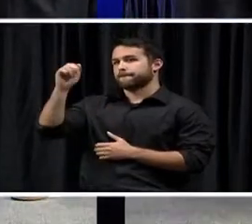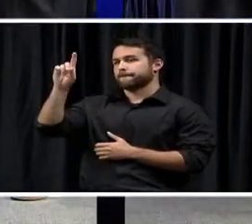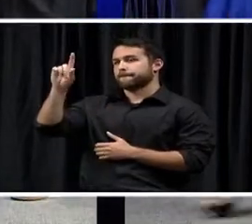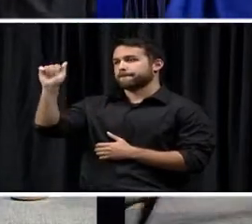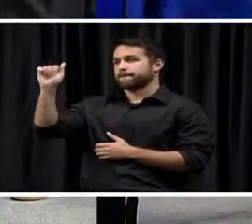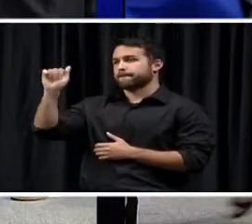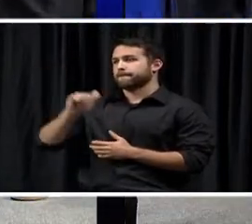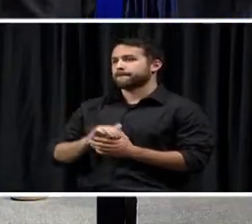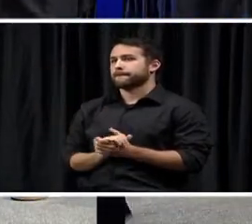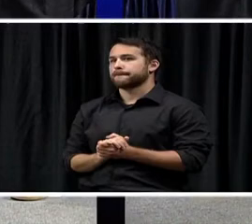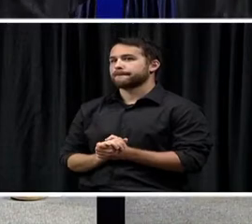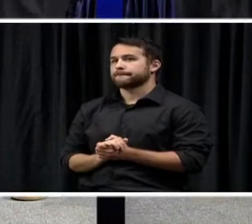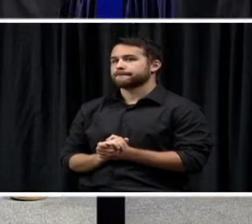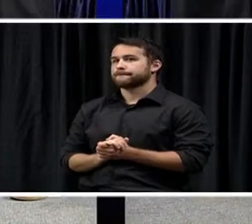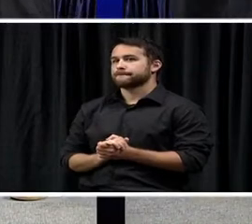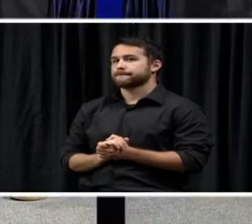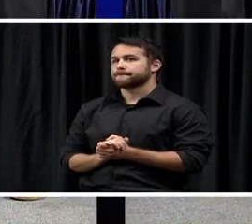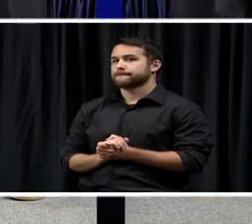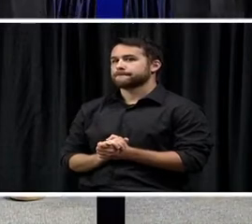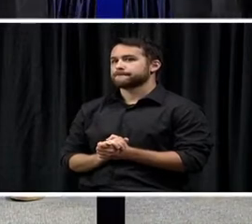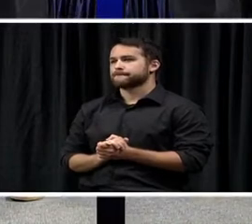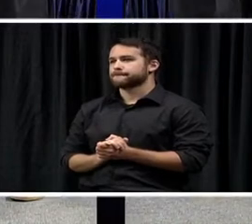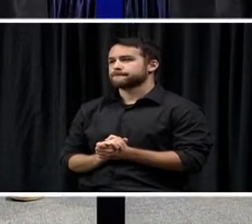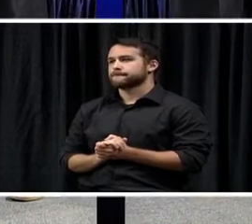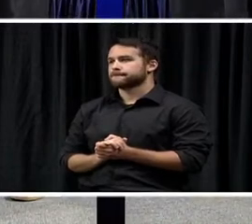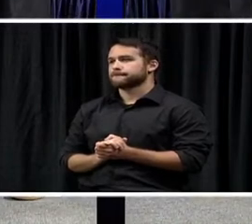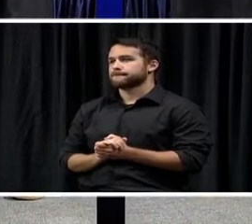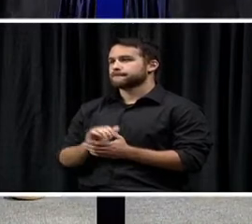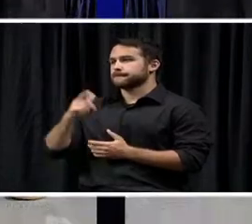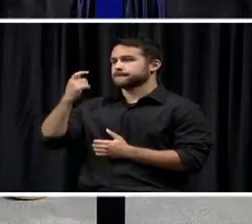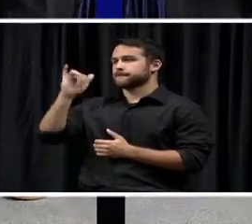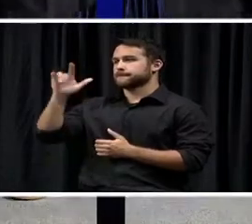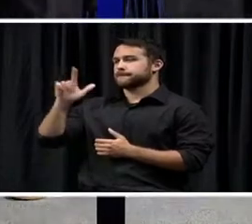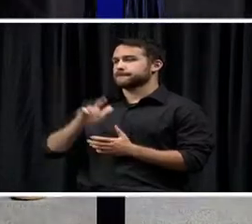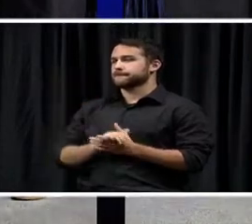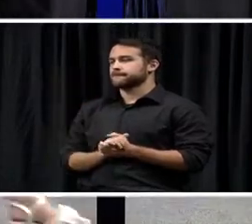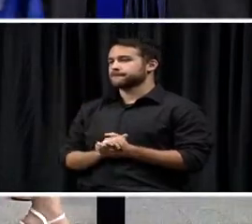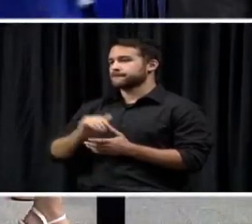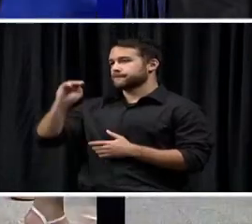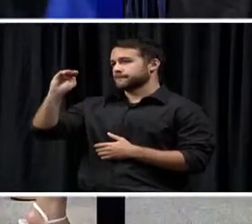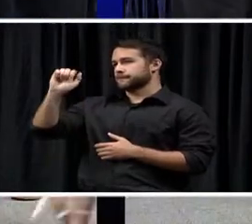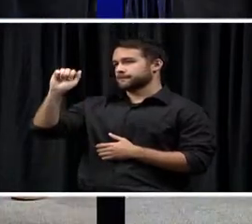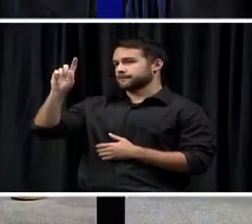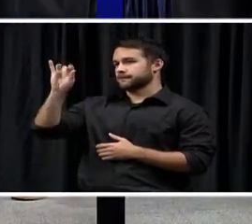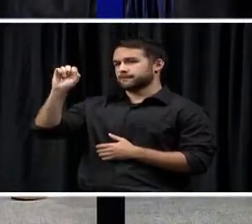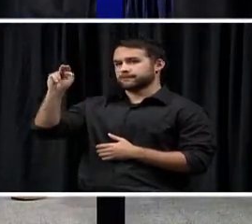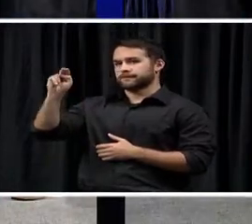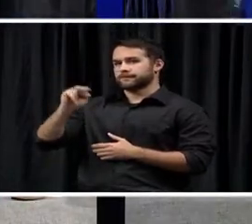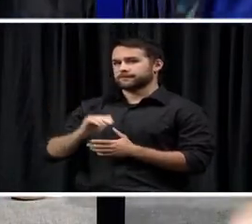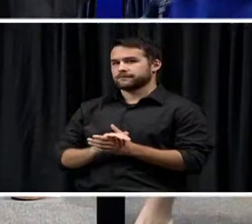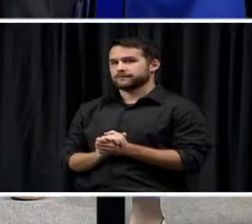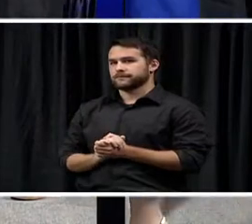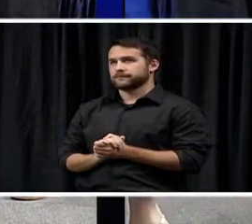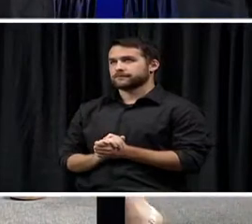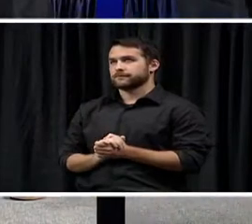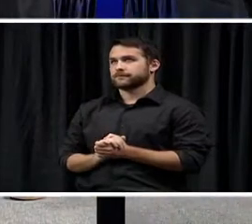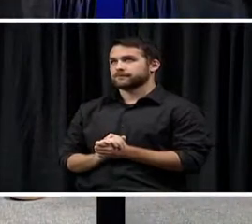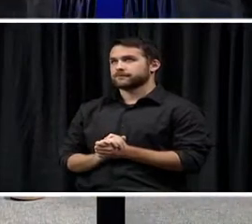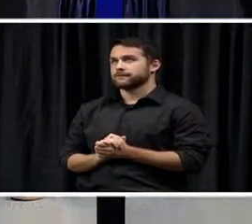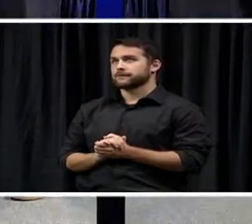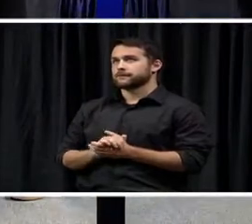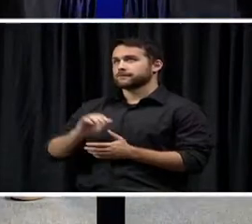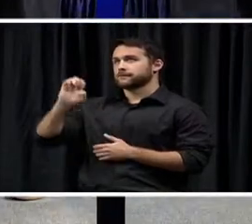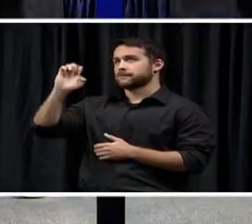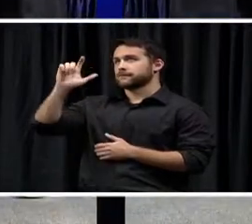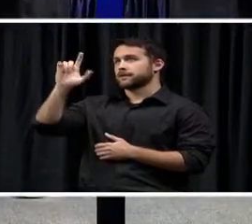Lexi Floyd. Dorothea Petra Gale. Madison Mead Ford.